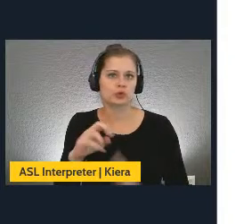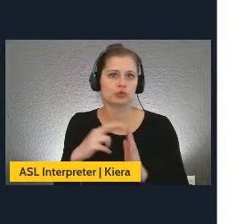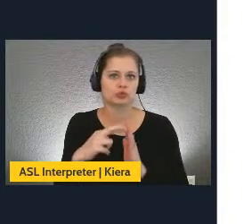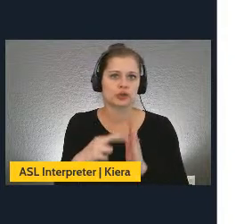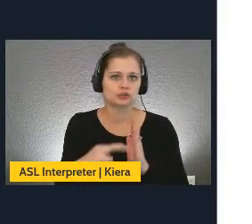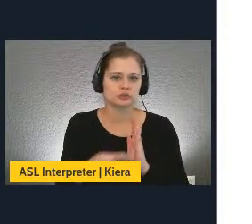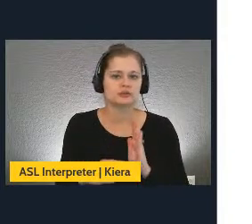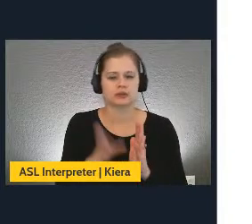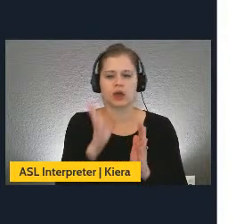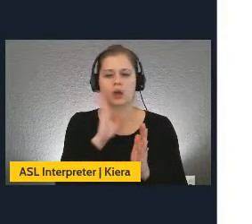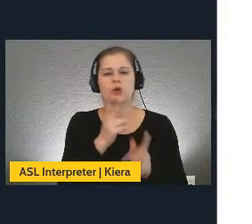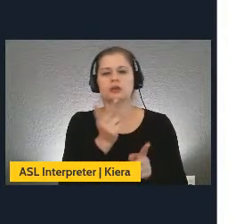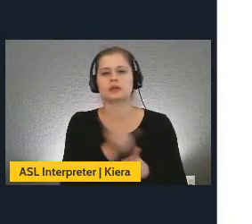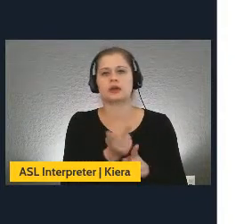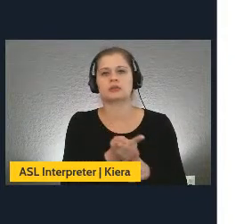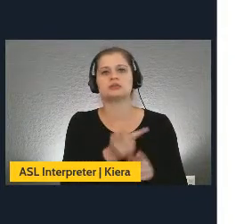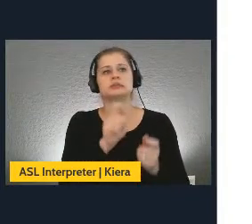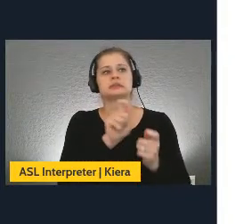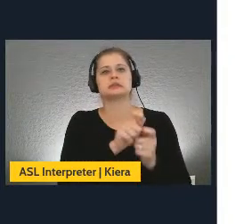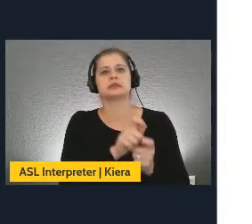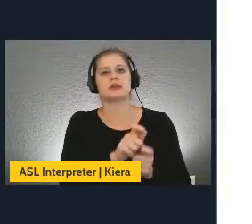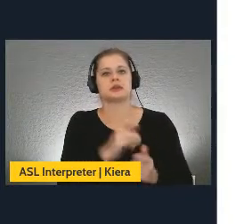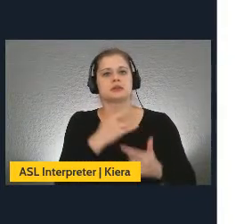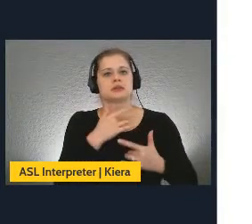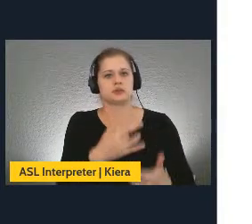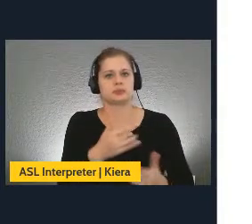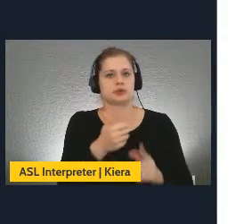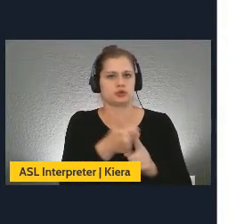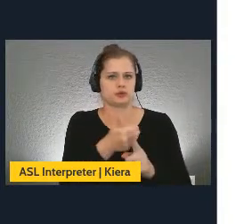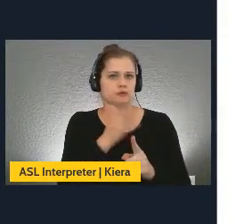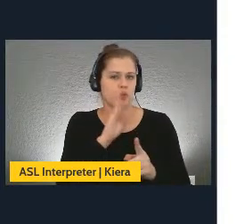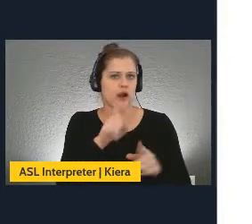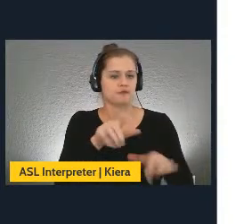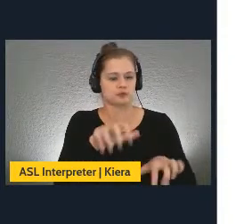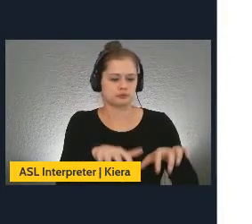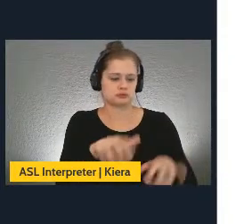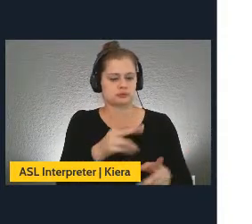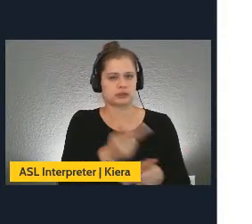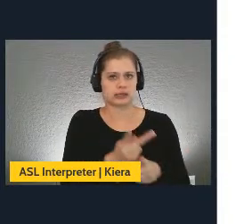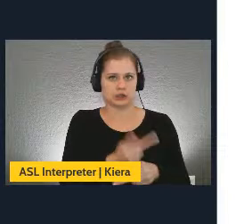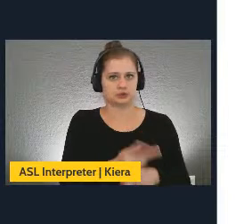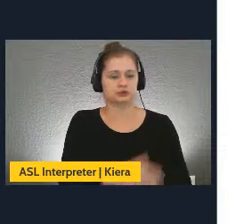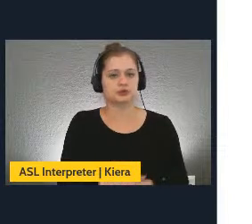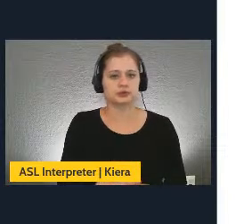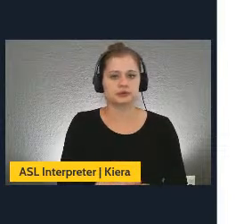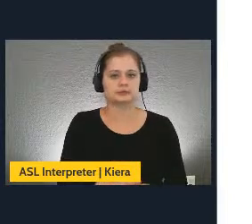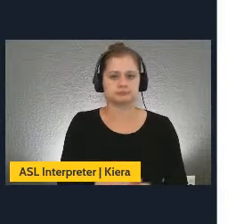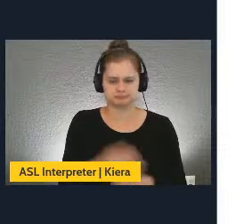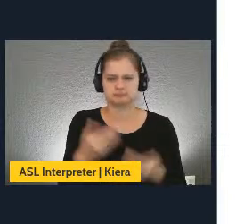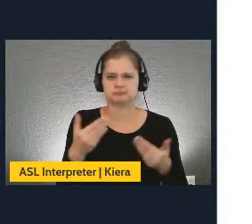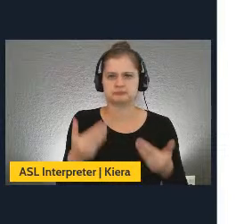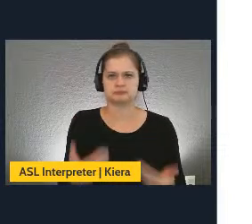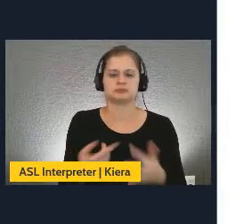nitty-gritty details that you would normally need to take care of. So let's dive into it.